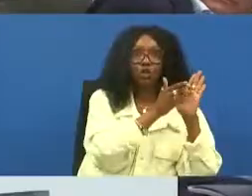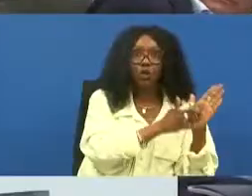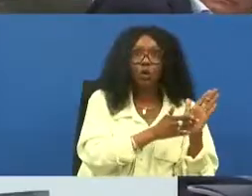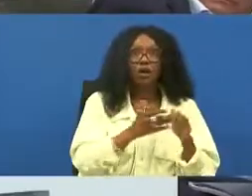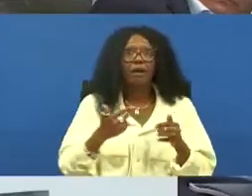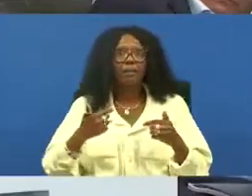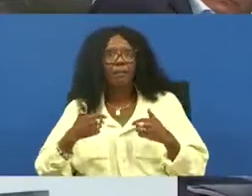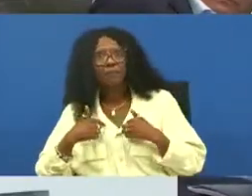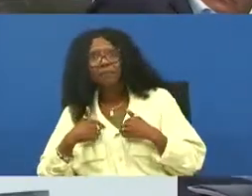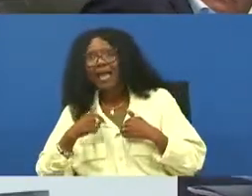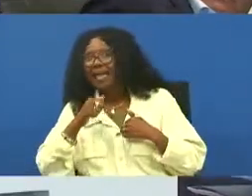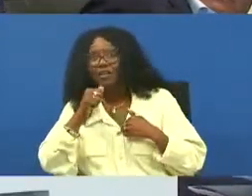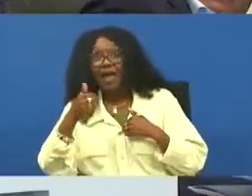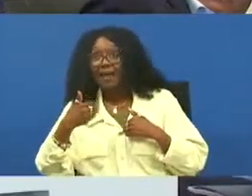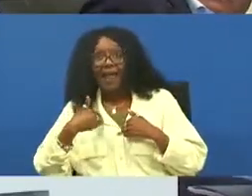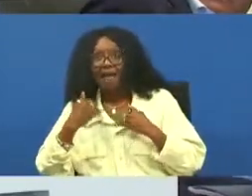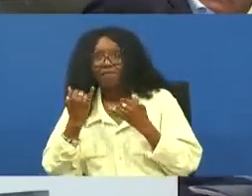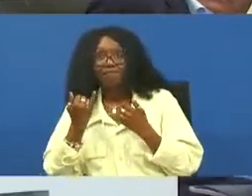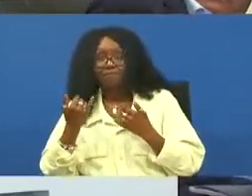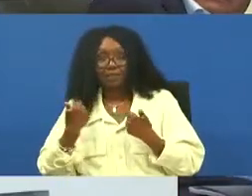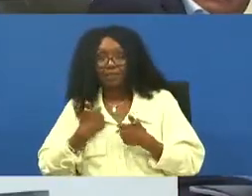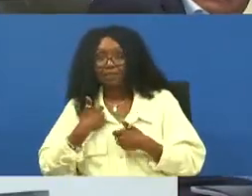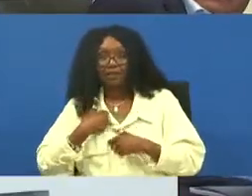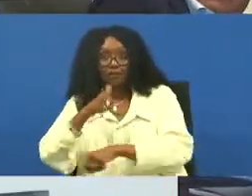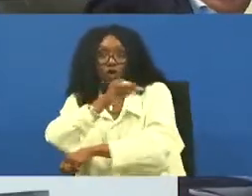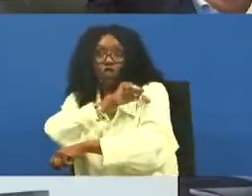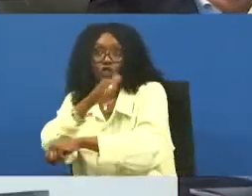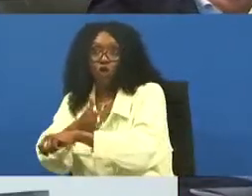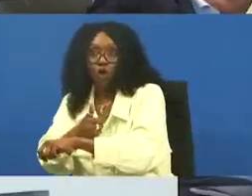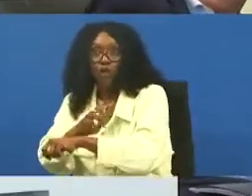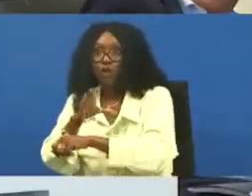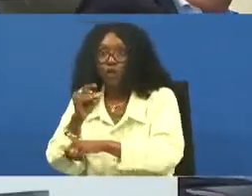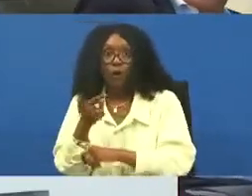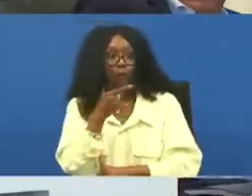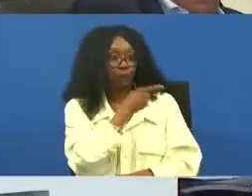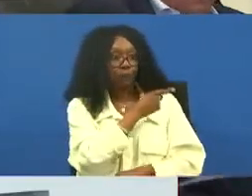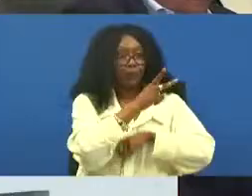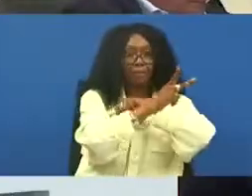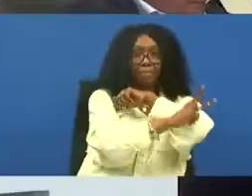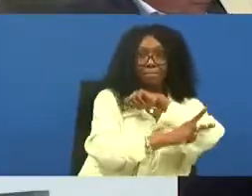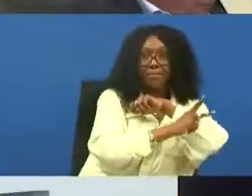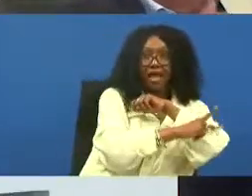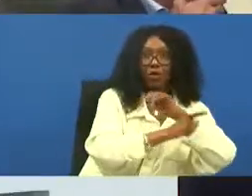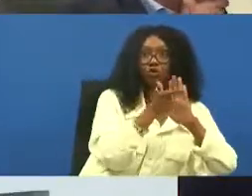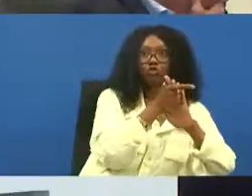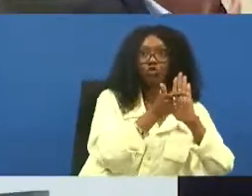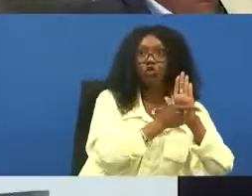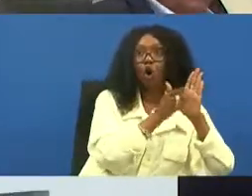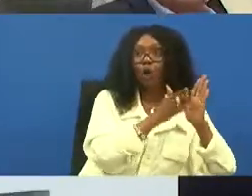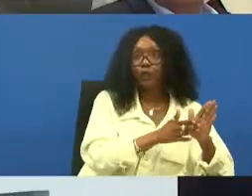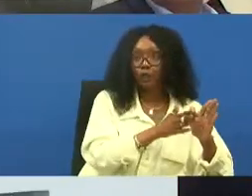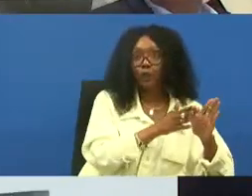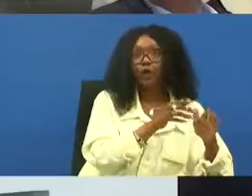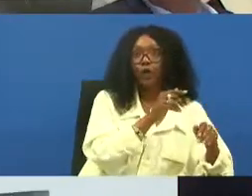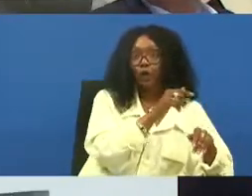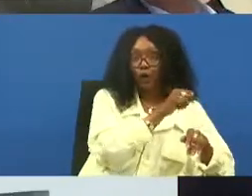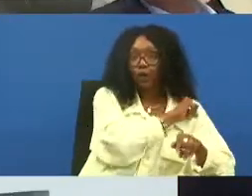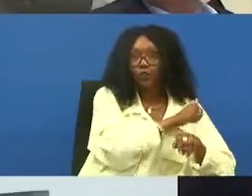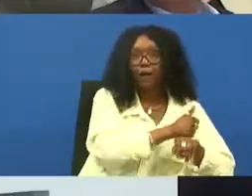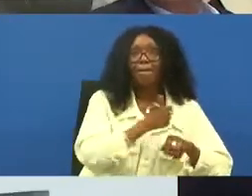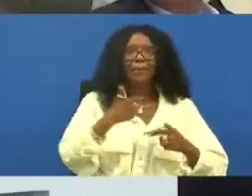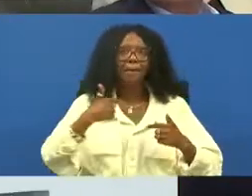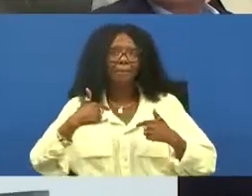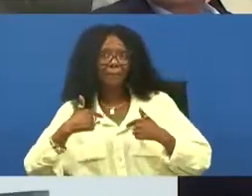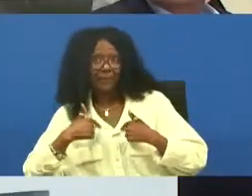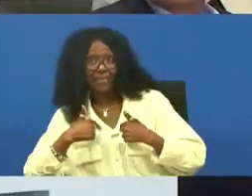any independent authority. It's the parish attorney's authority, but I'm a subject matter expert on these, and I'm here to